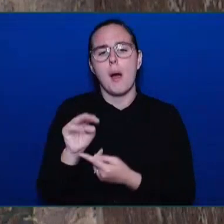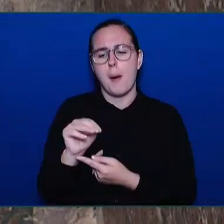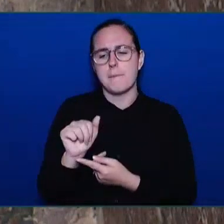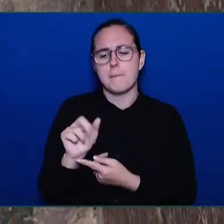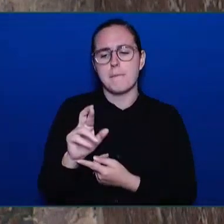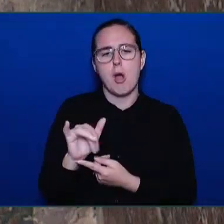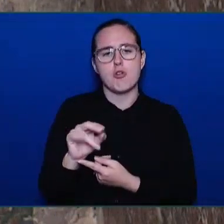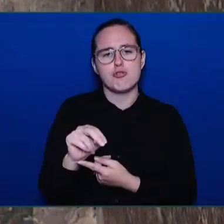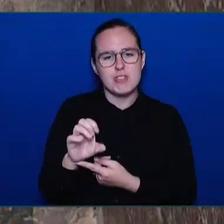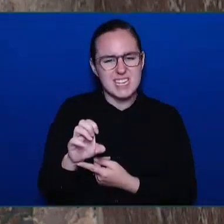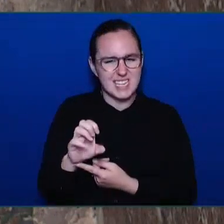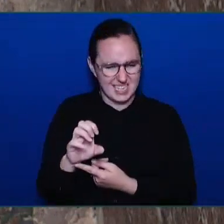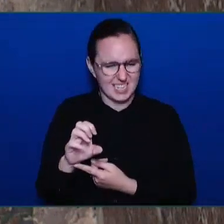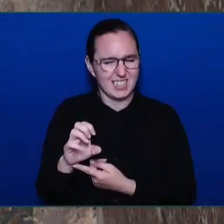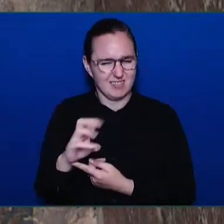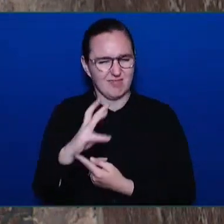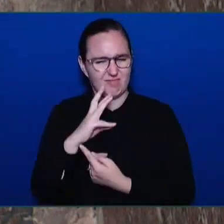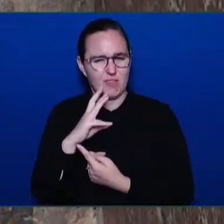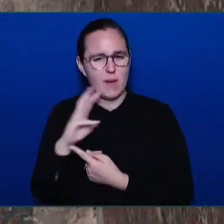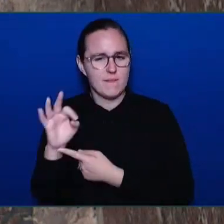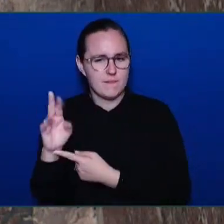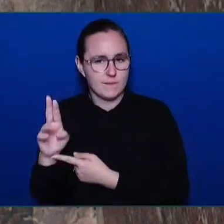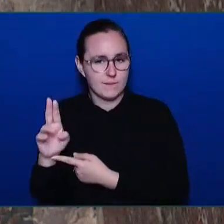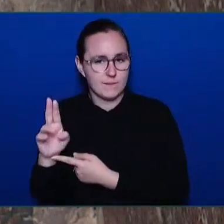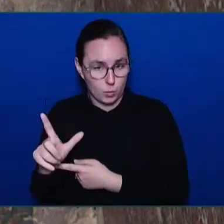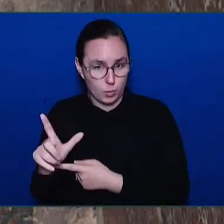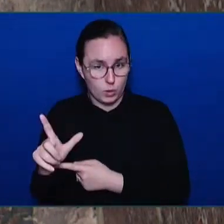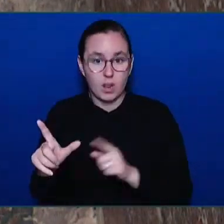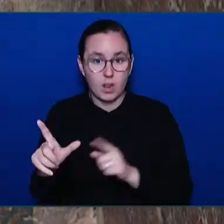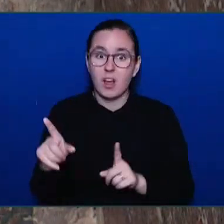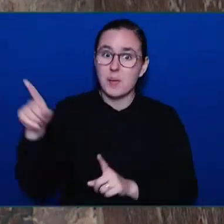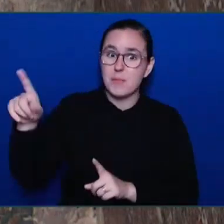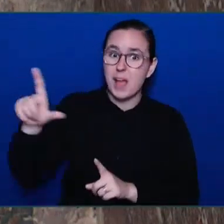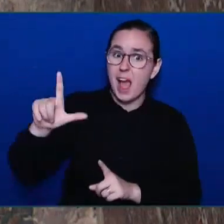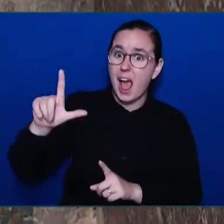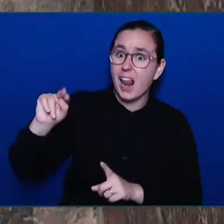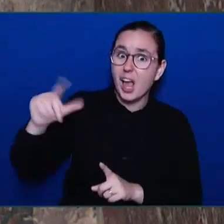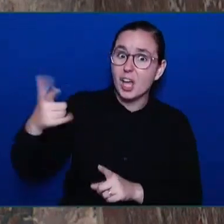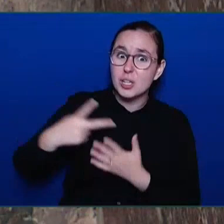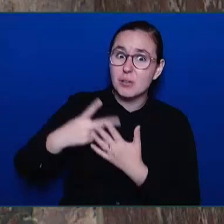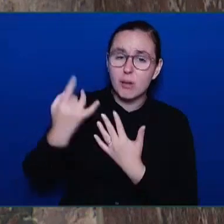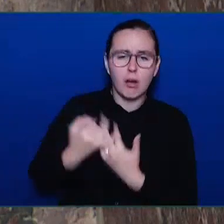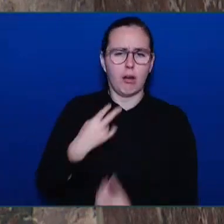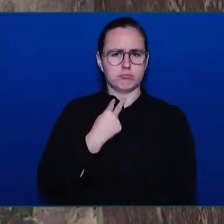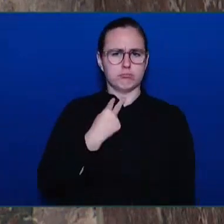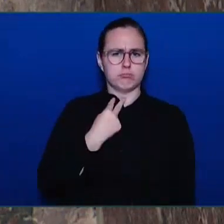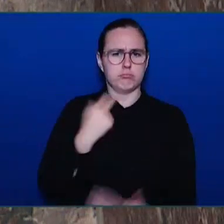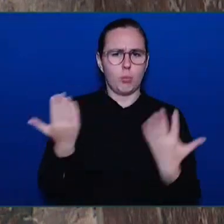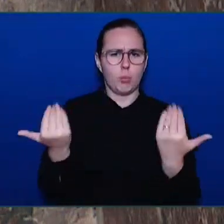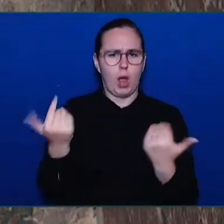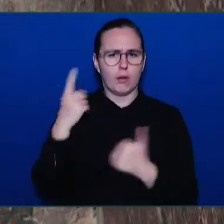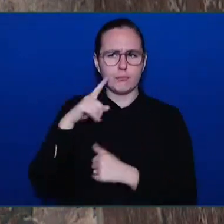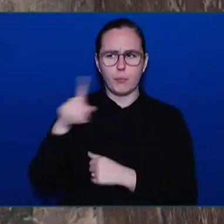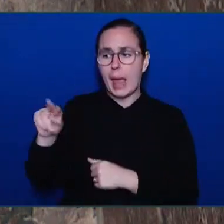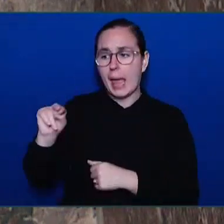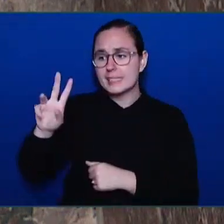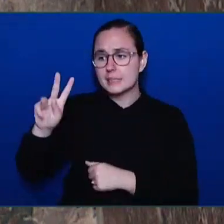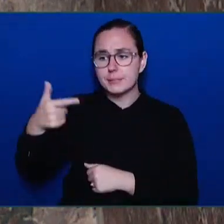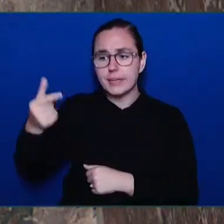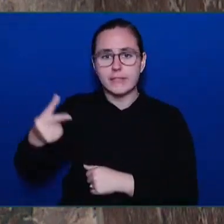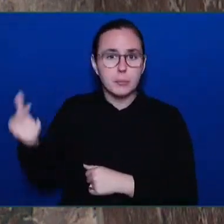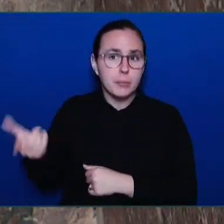LNG, the project has been caught in an NDP political purgatory. Despite a legislative deadline